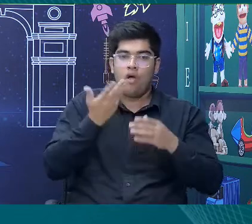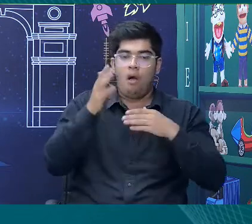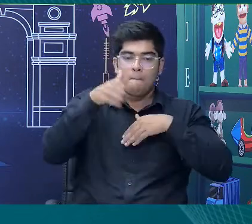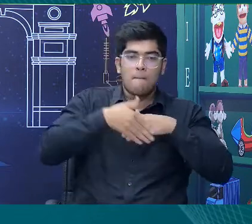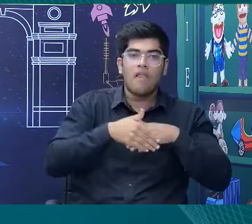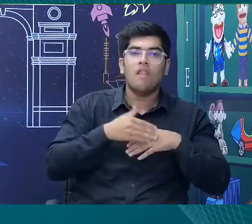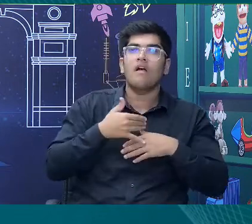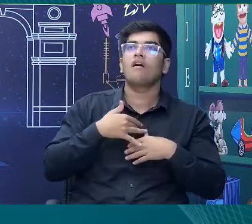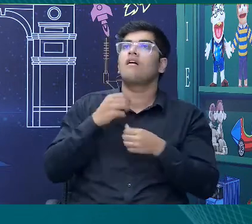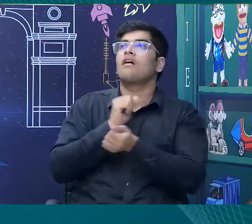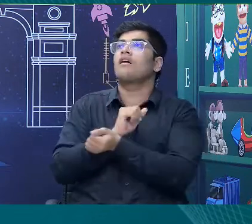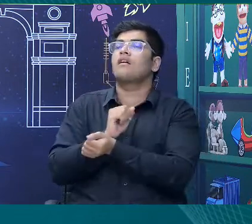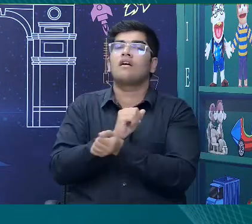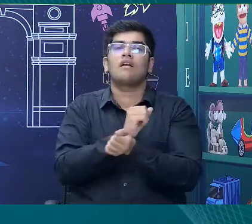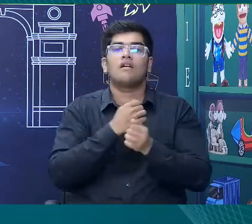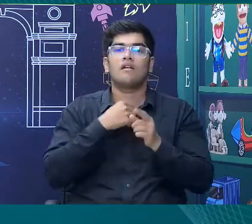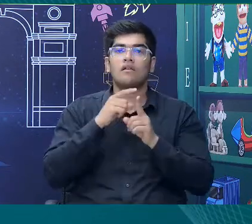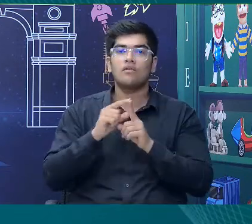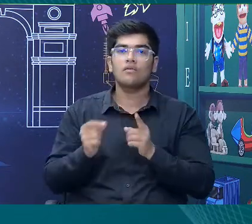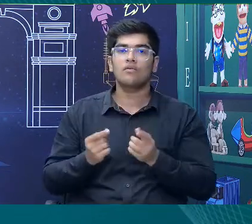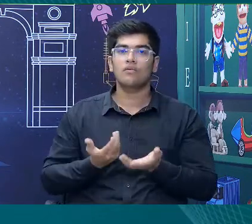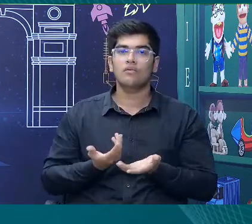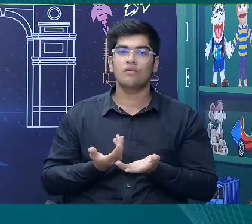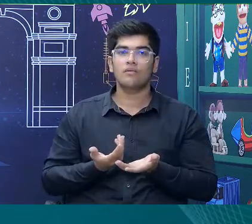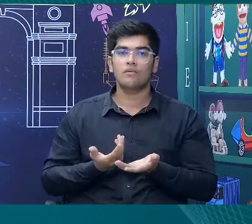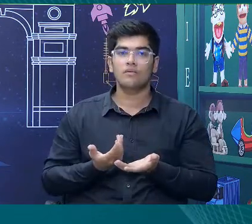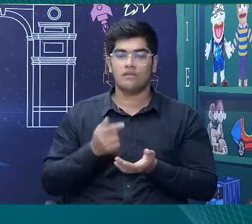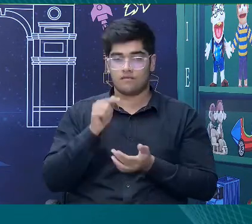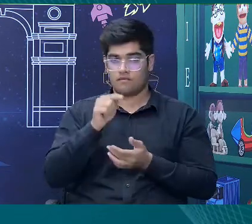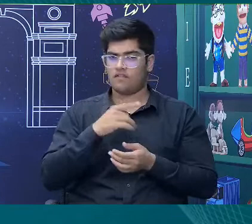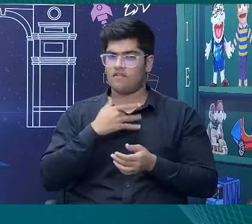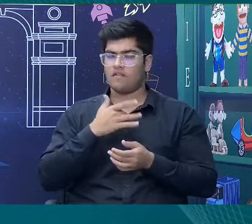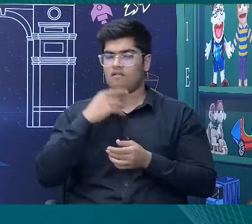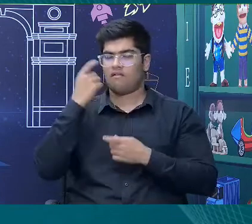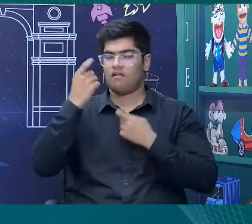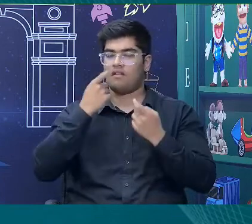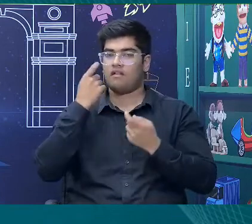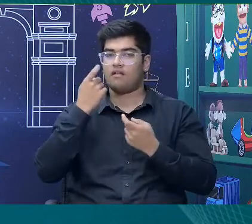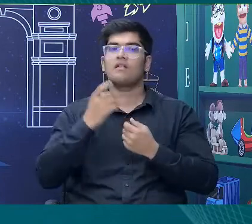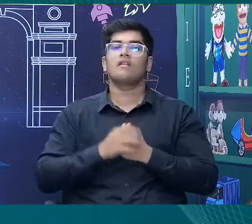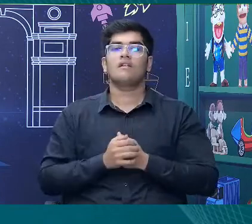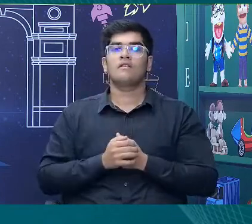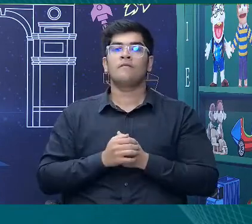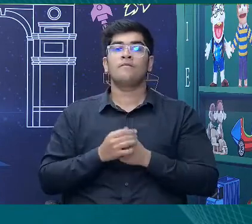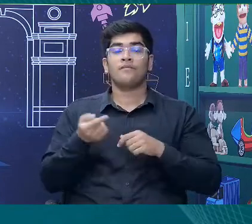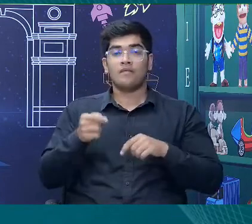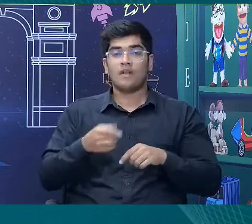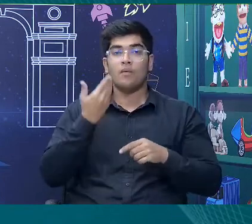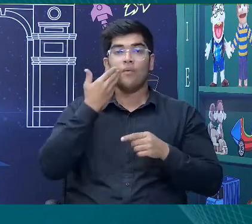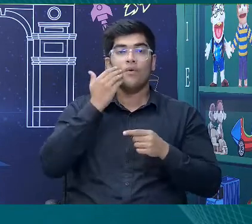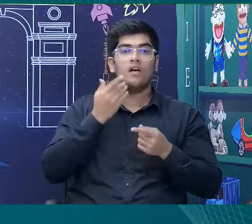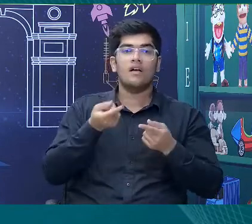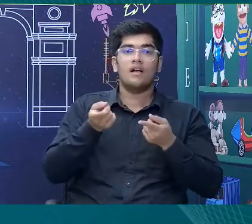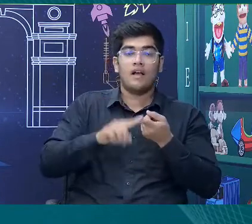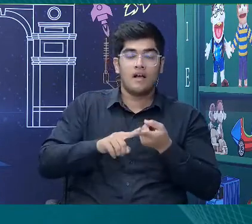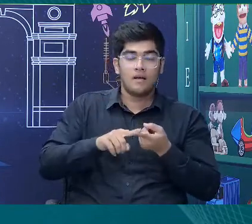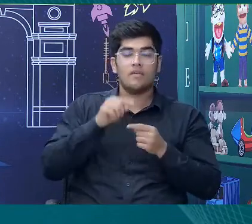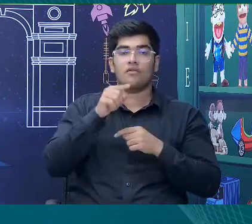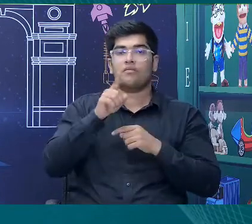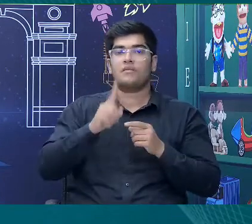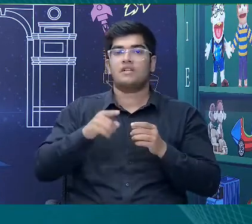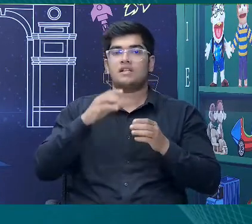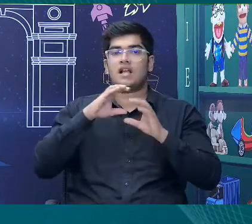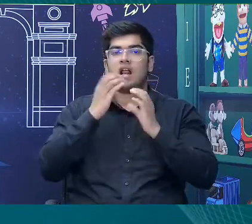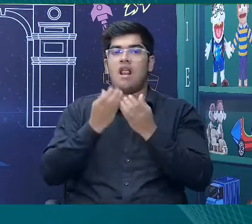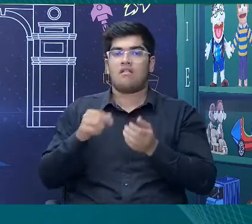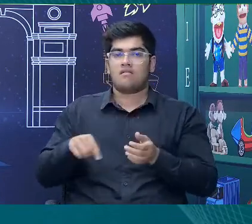rat trap is and how it works. While this is happening, you can also take to class a real rat